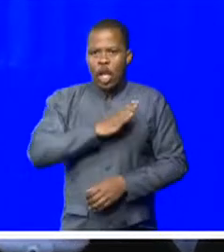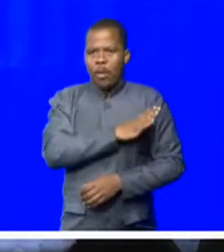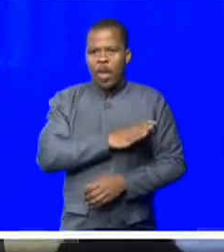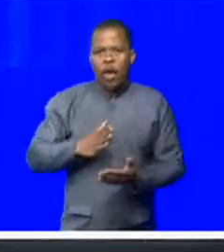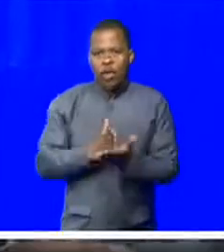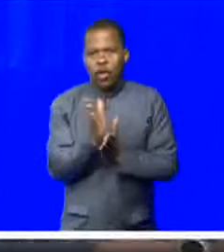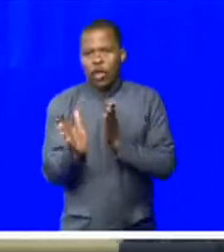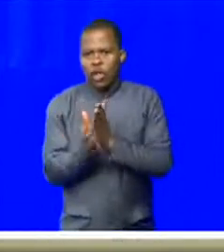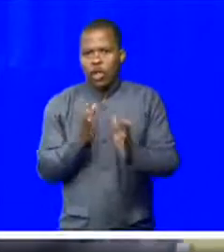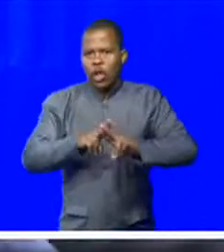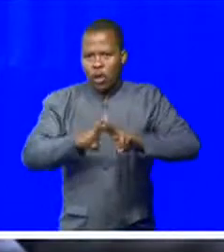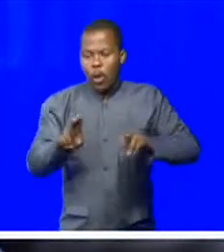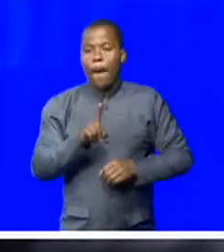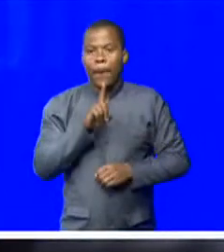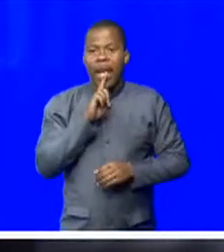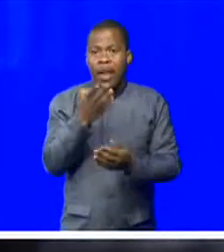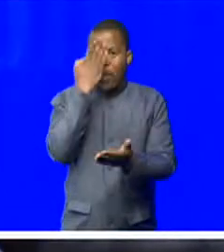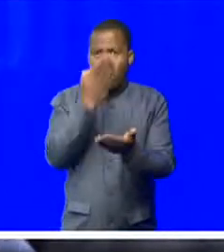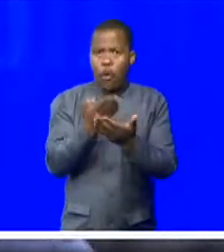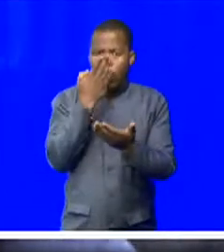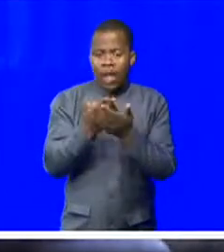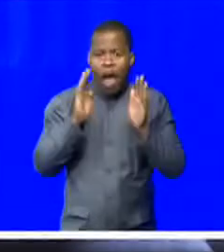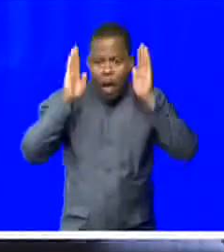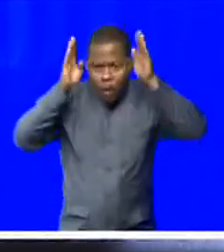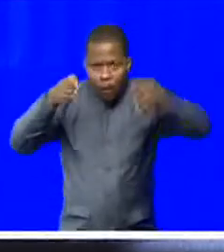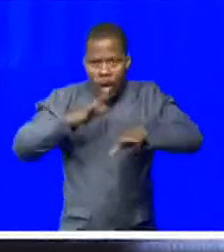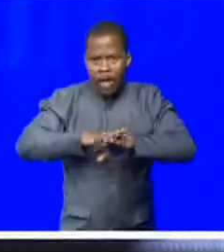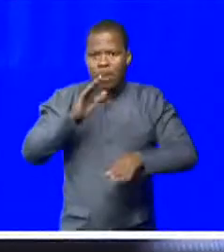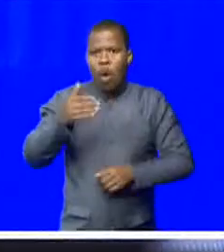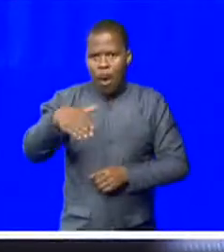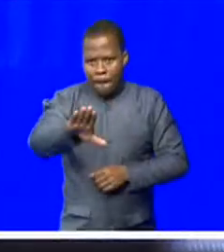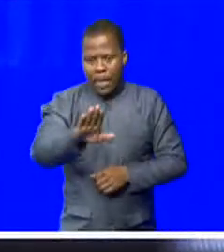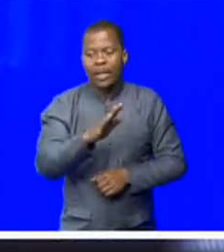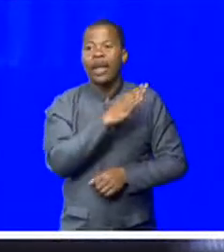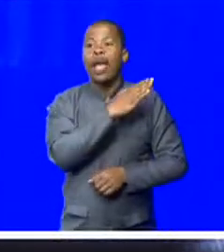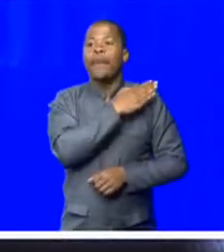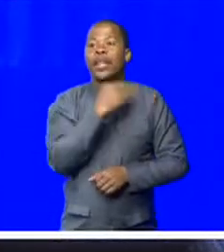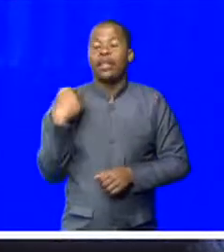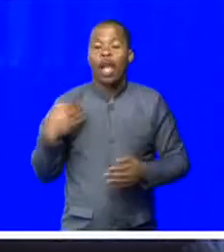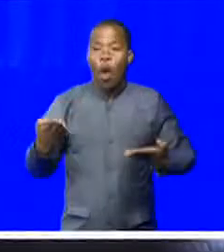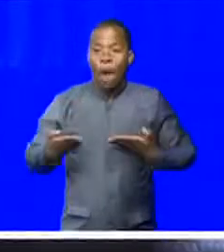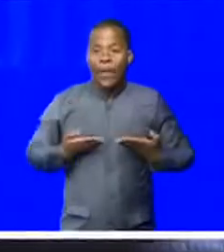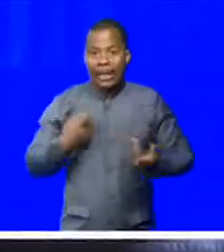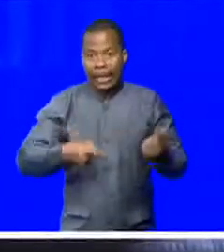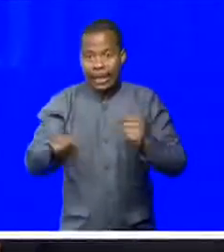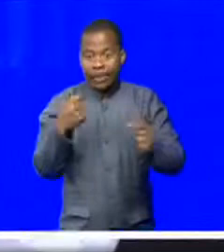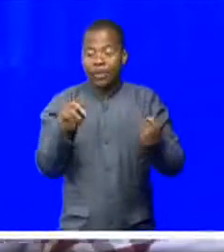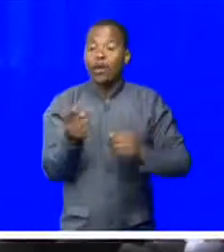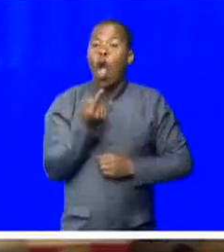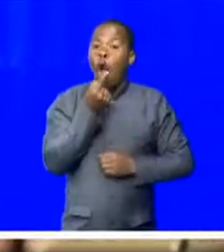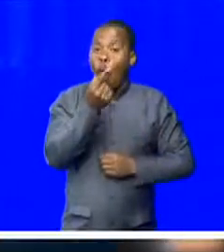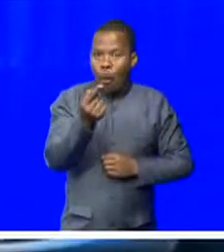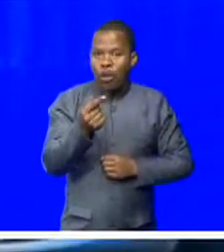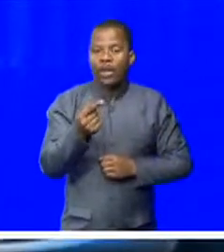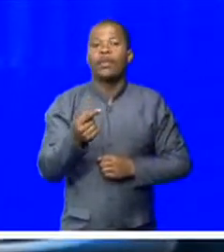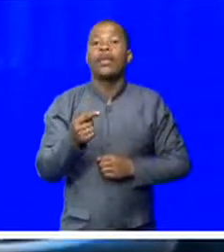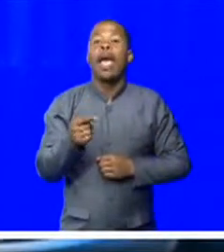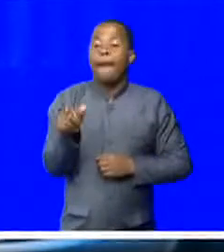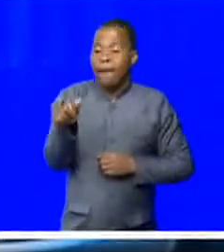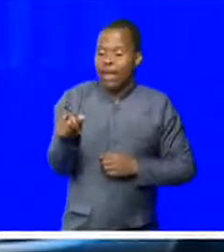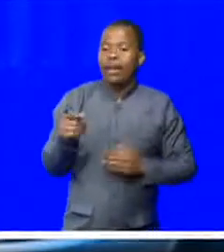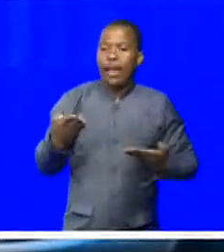distractions. The Ministry of Commerce is working on introducing business services at the Tinkundla centers.